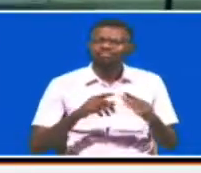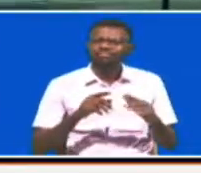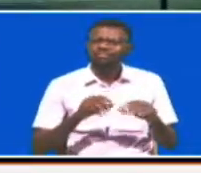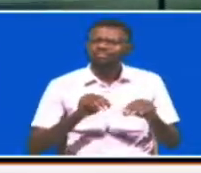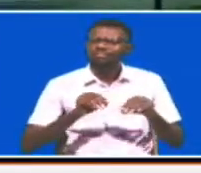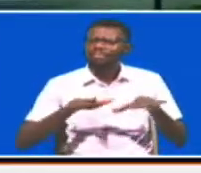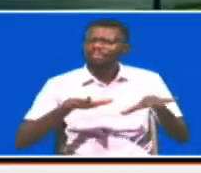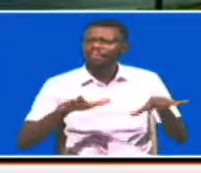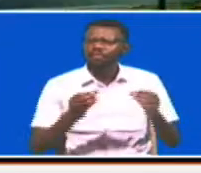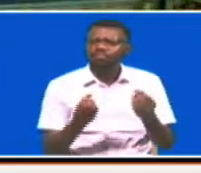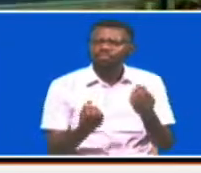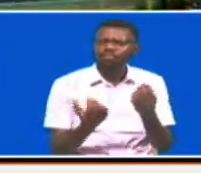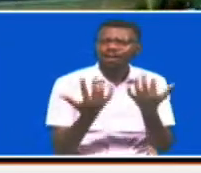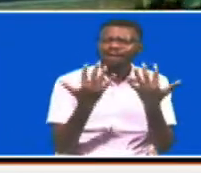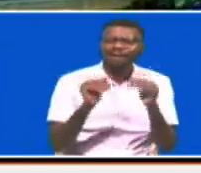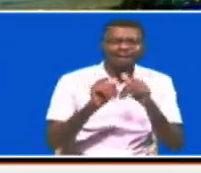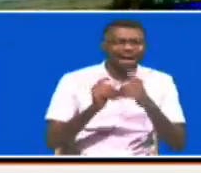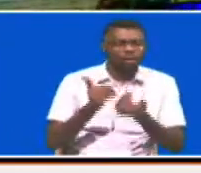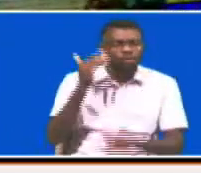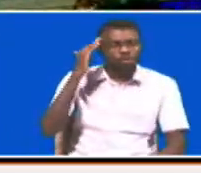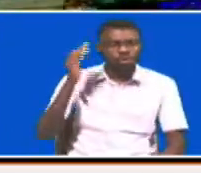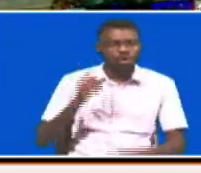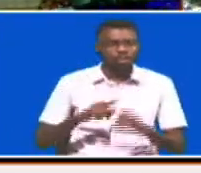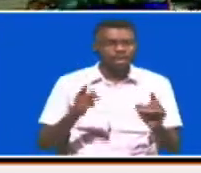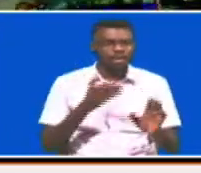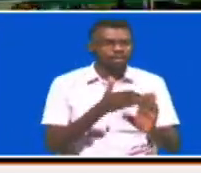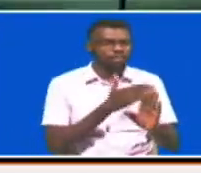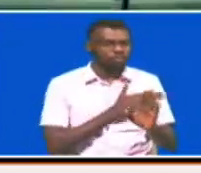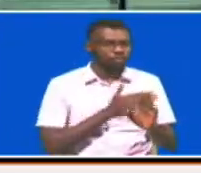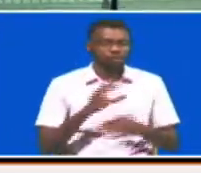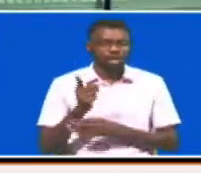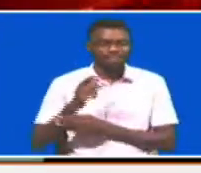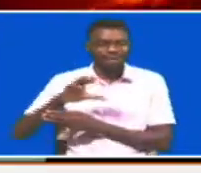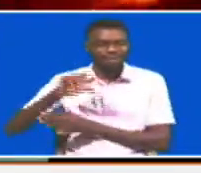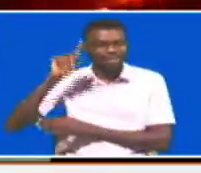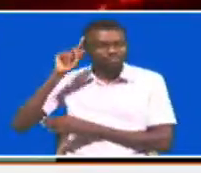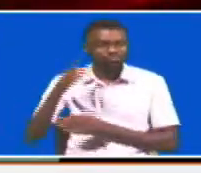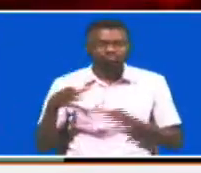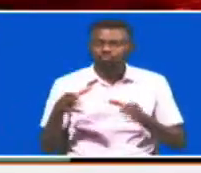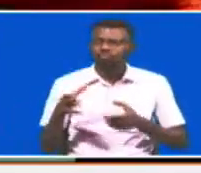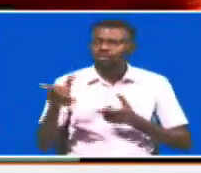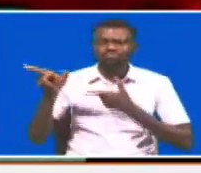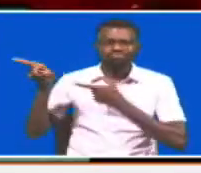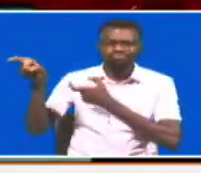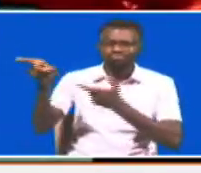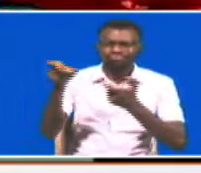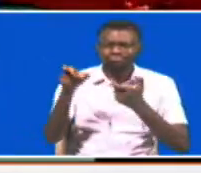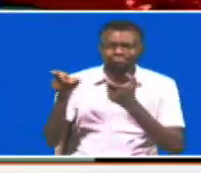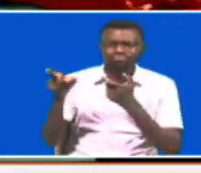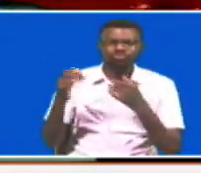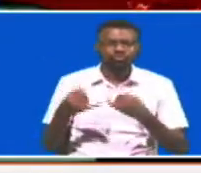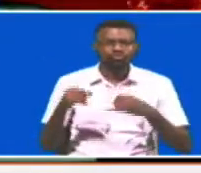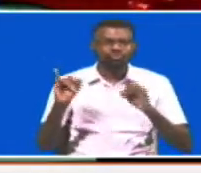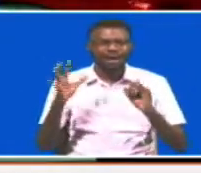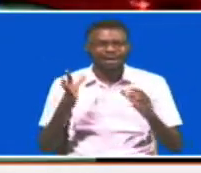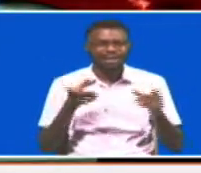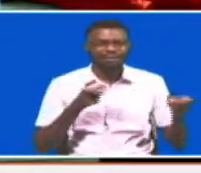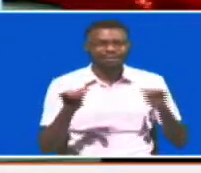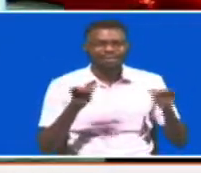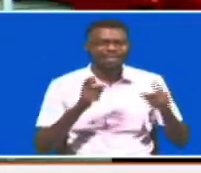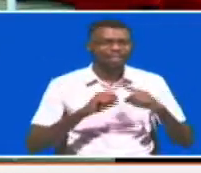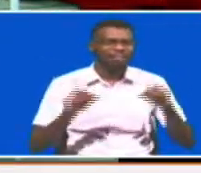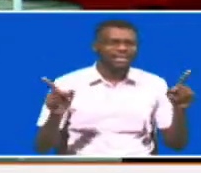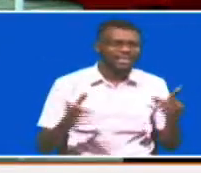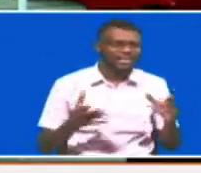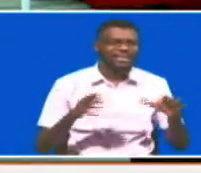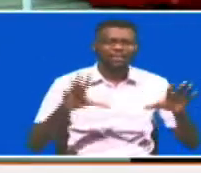is still unknown, but firefighters earlier on from the Nairobi County Government battled to prevent further losses. Several go-downs